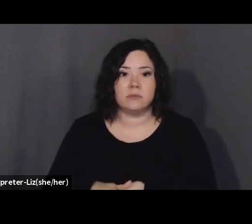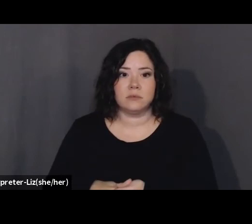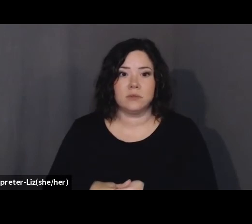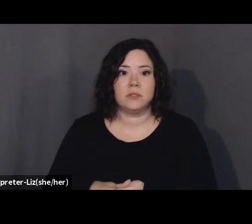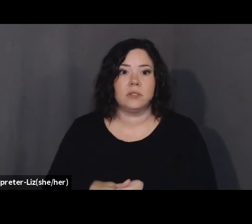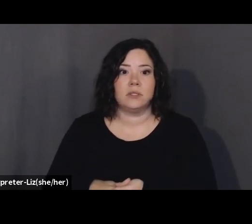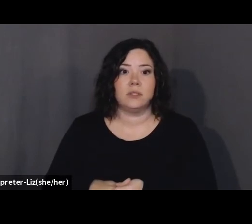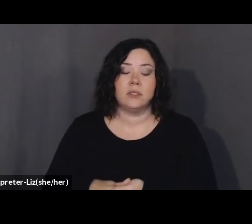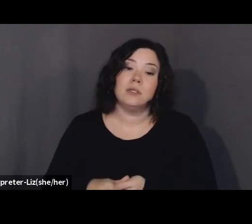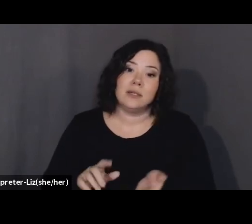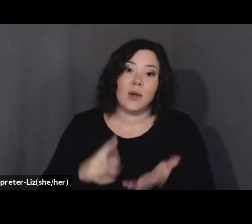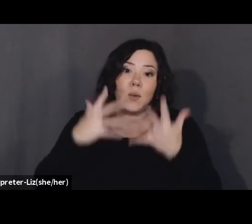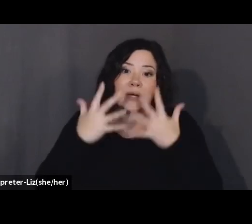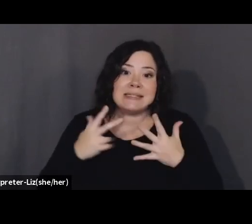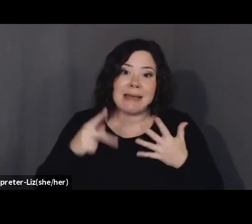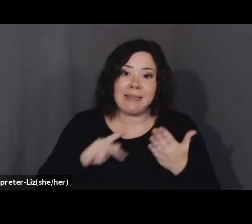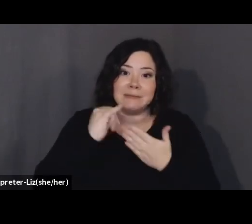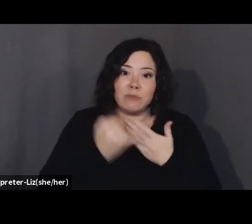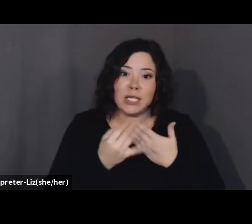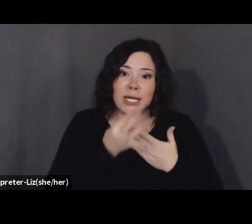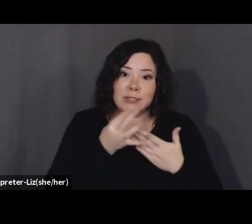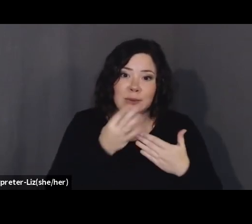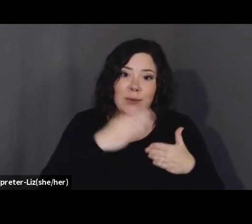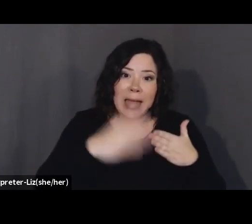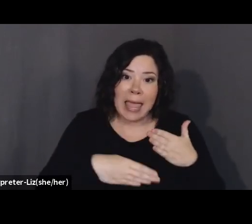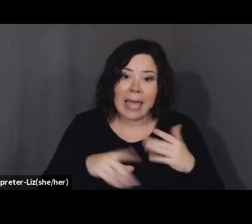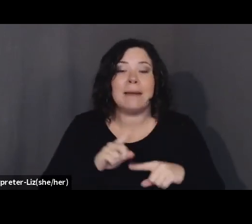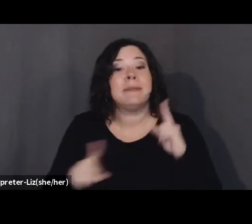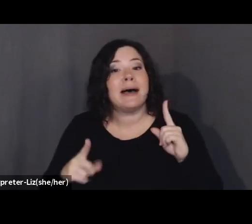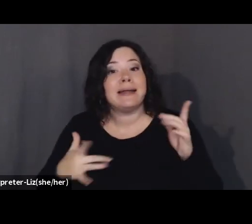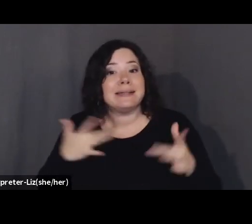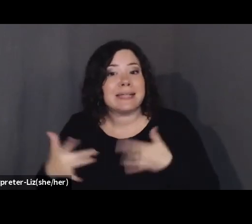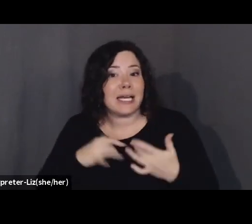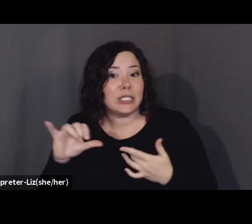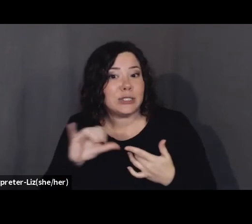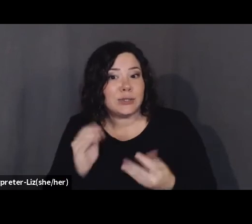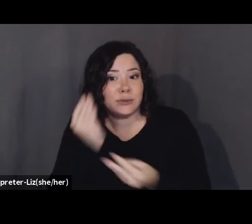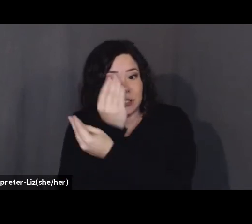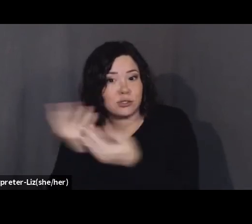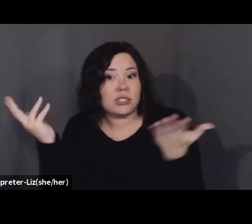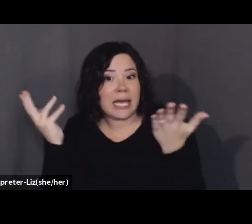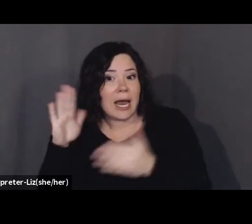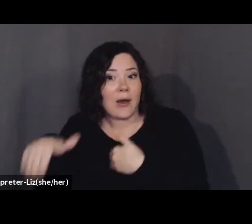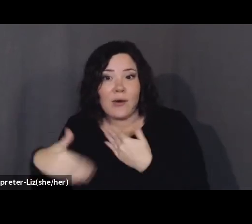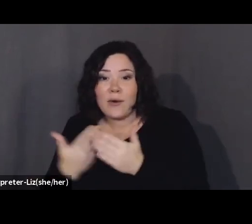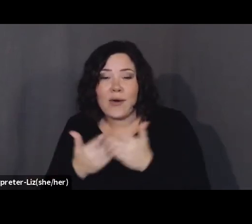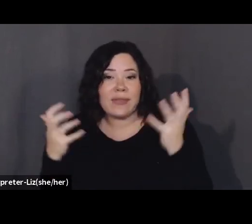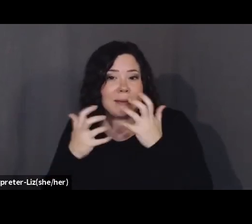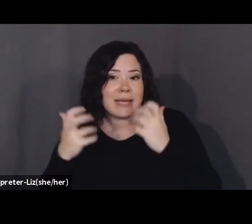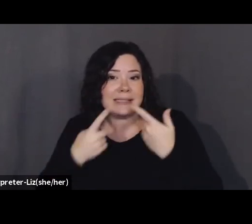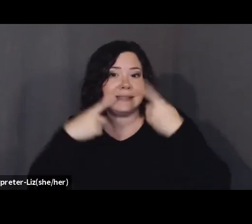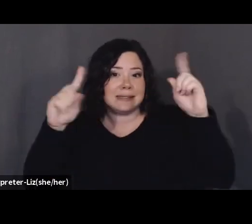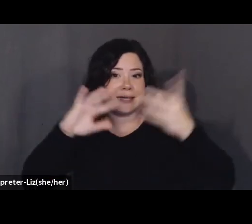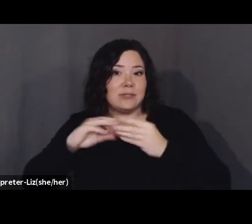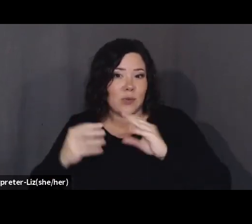We're really sad that this project is coming to an end, but we're also really excited to share all of the amazing success stories